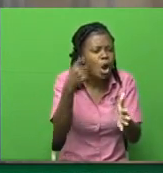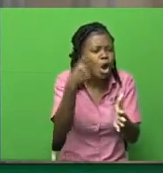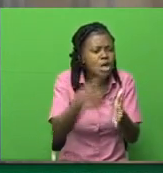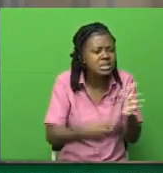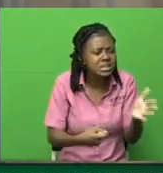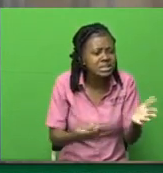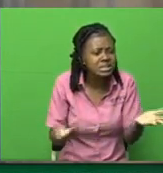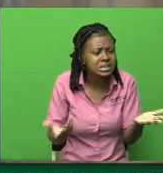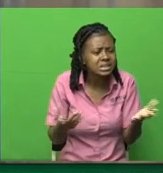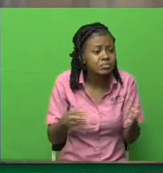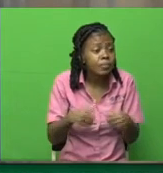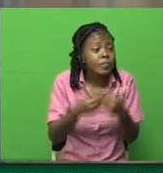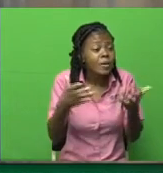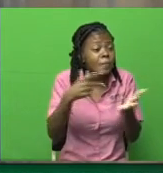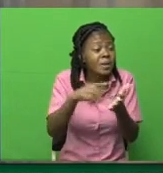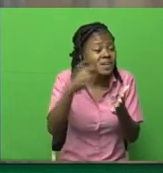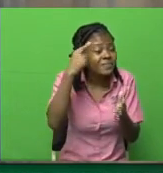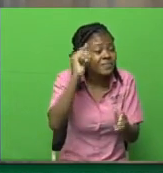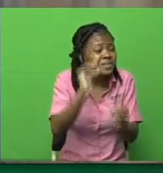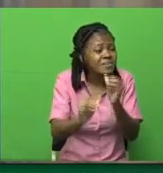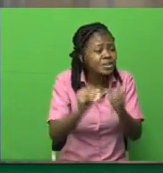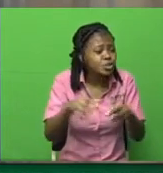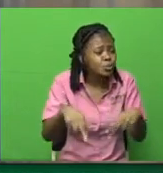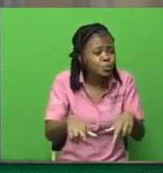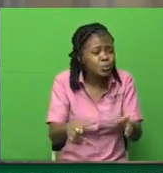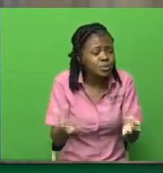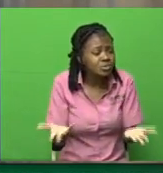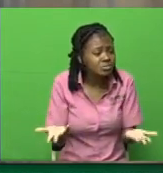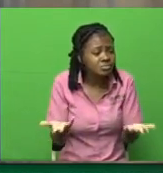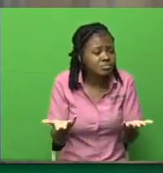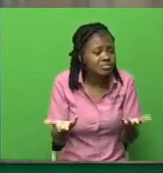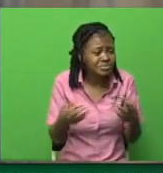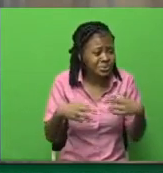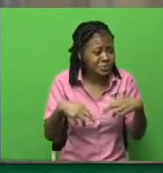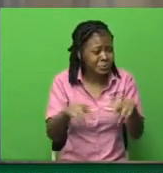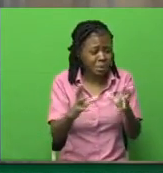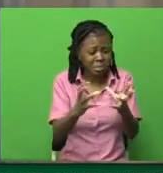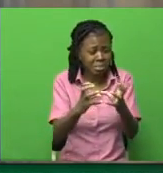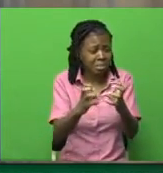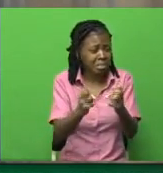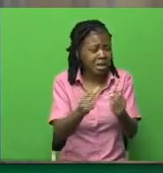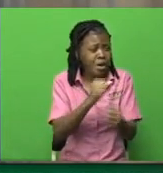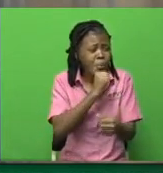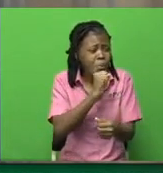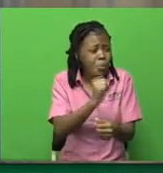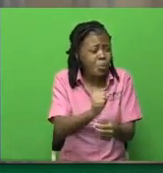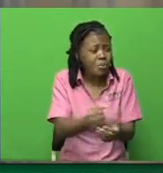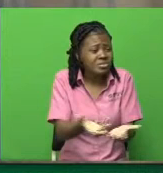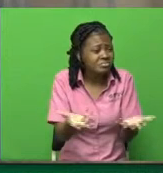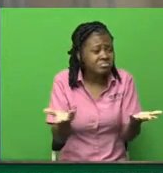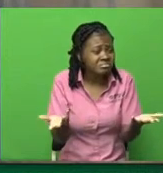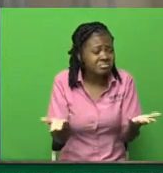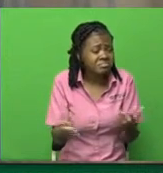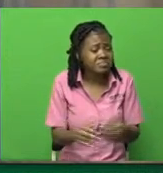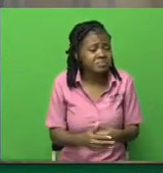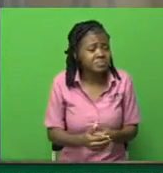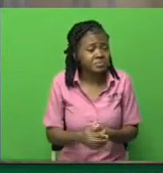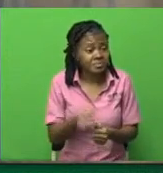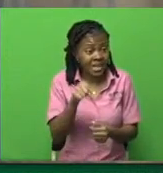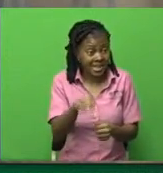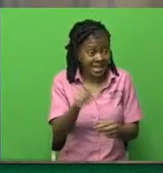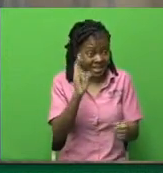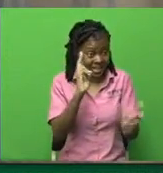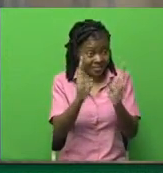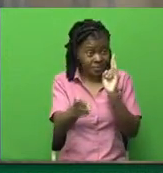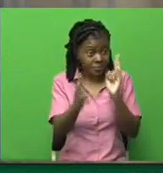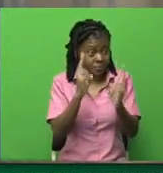so it's crumbling infrastructure everywhere this extension of that Highway was poised to go to two p m